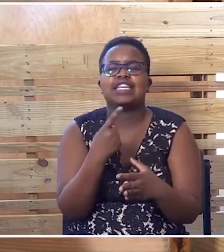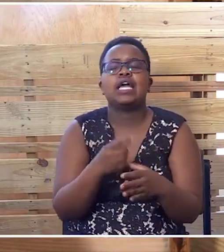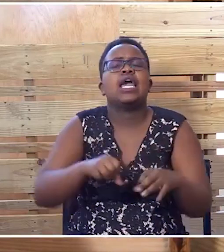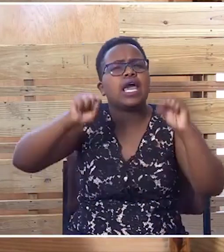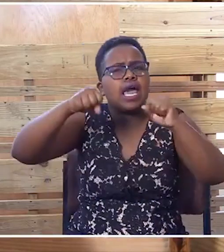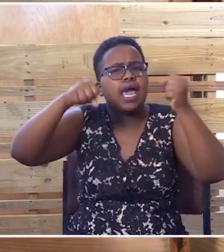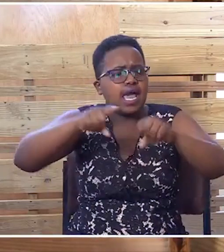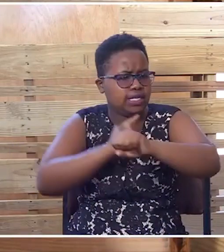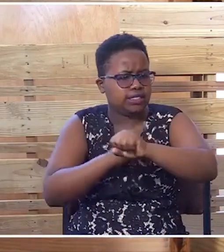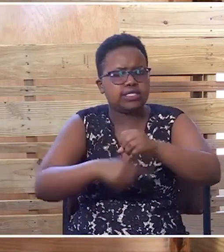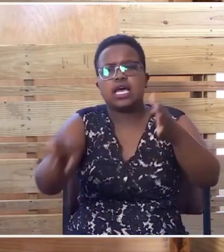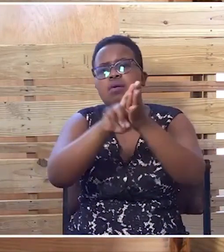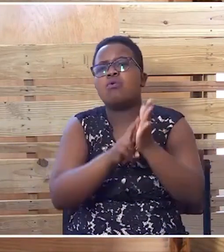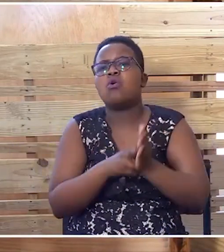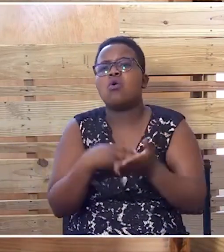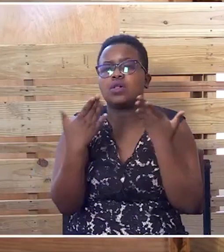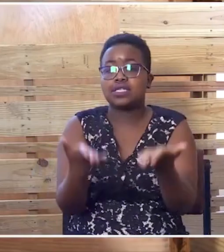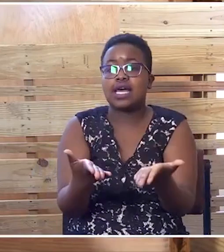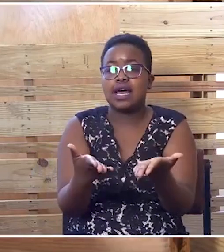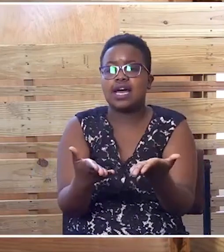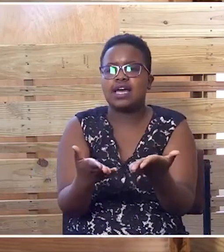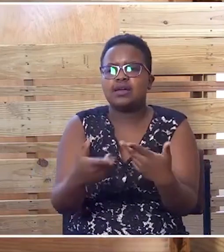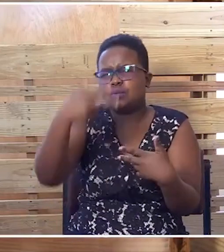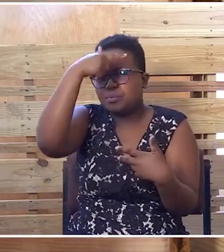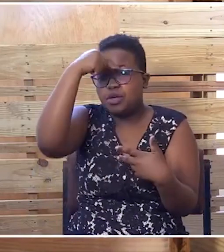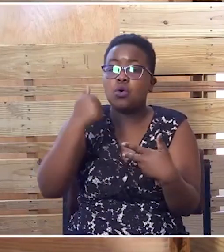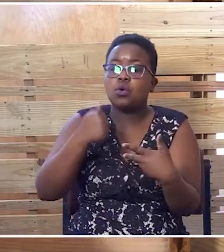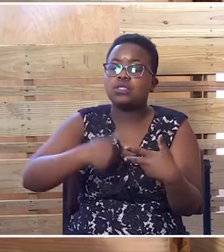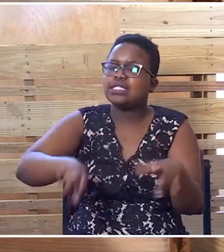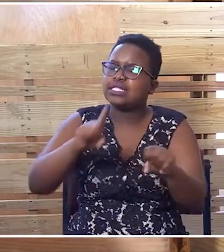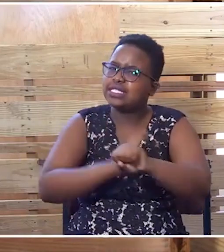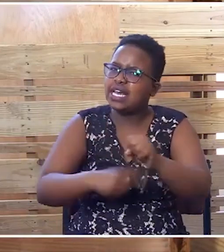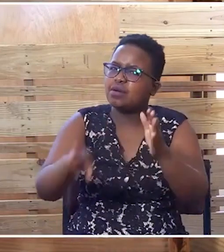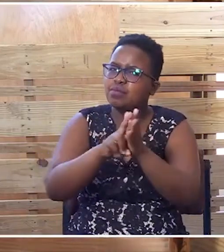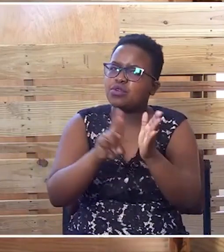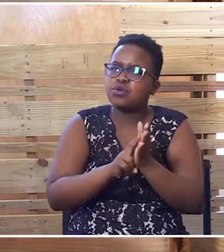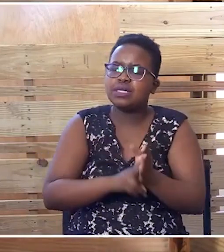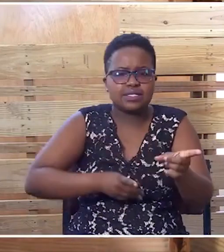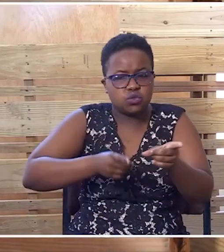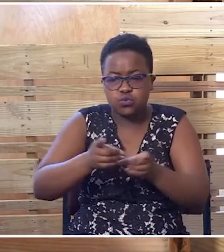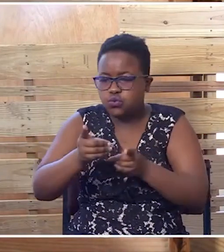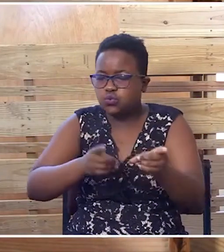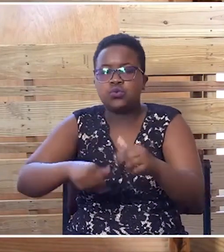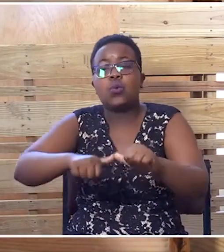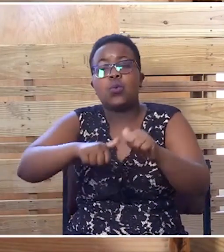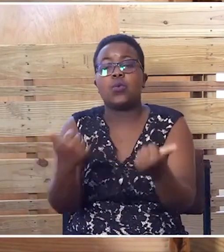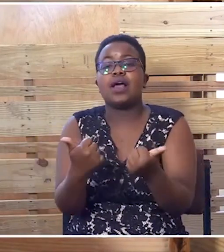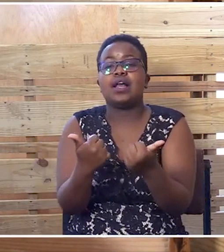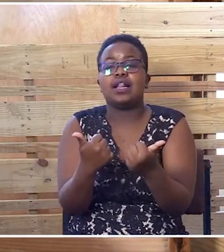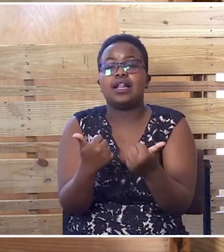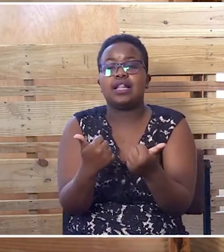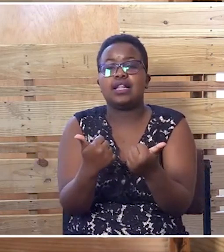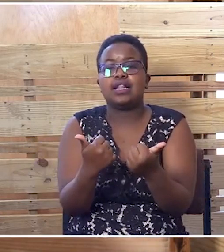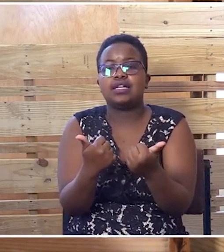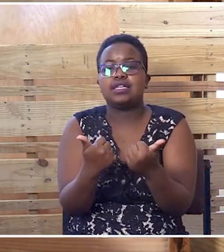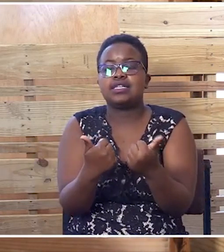rules. Because rules helps us to have a better time, be able to play, you know, it directs where we are supposed to